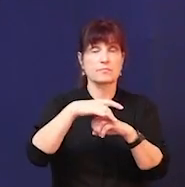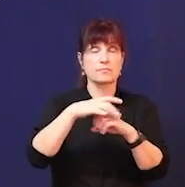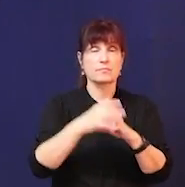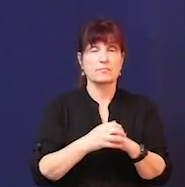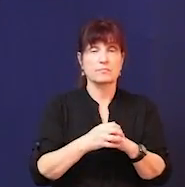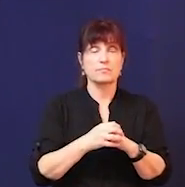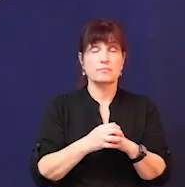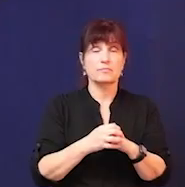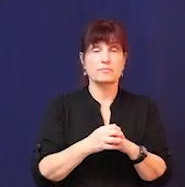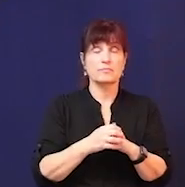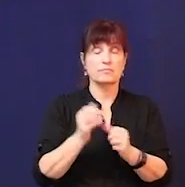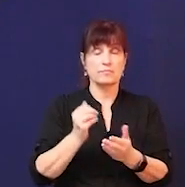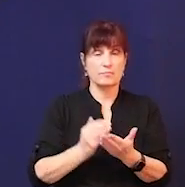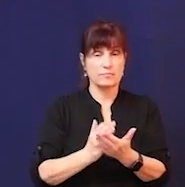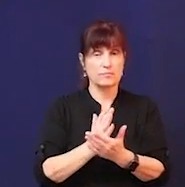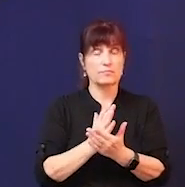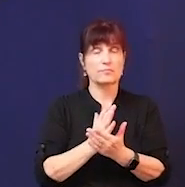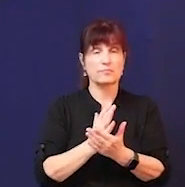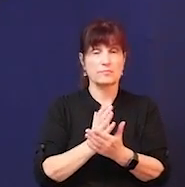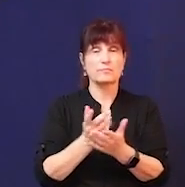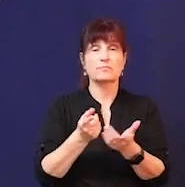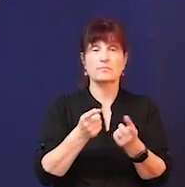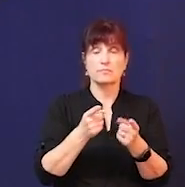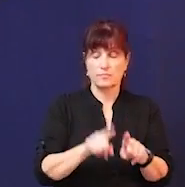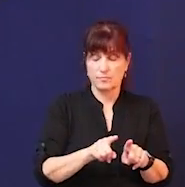in which righteousness dwells.